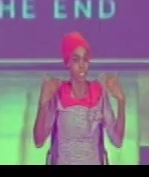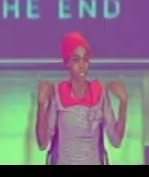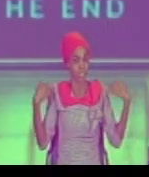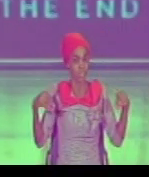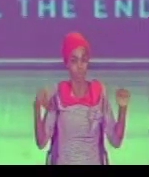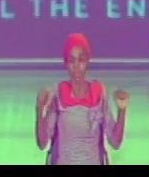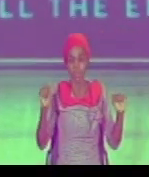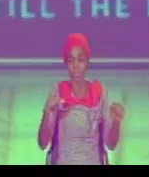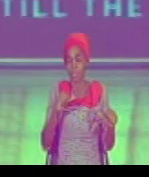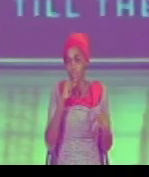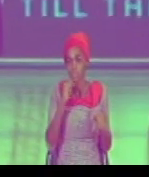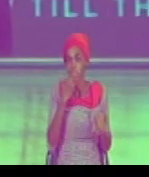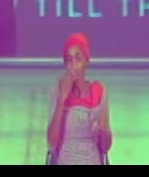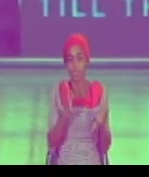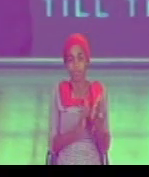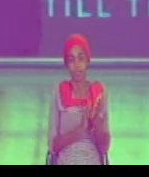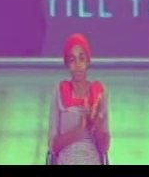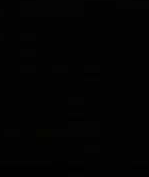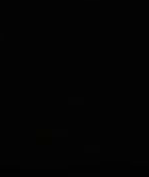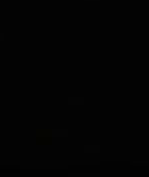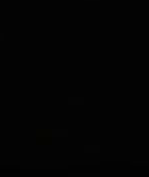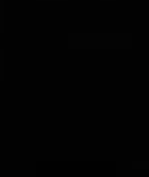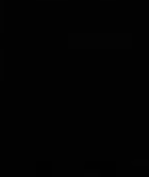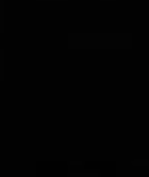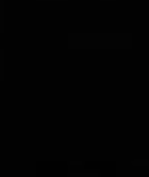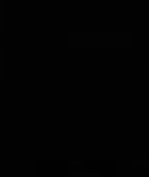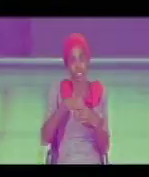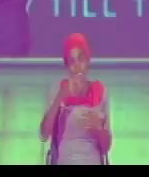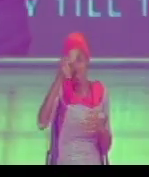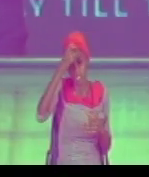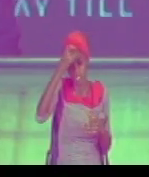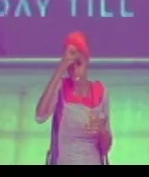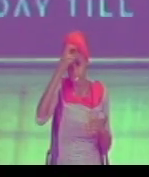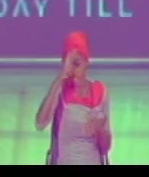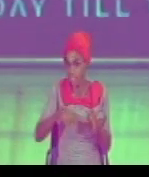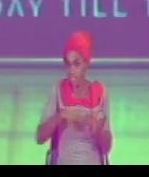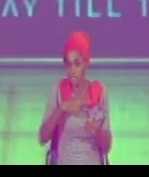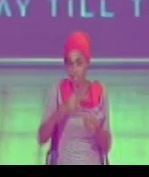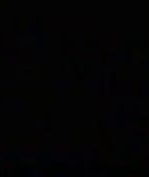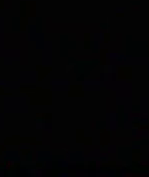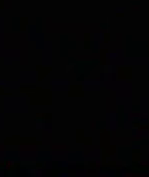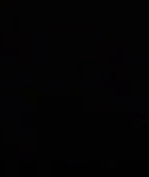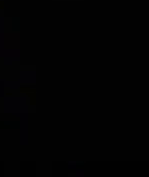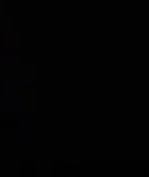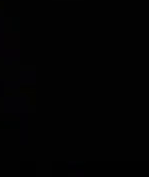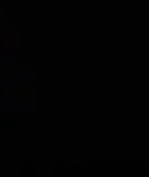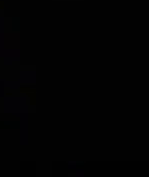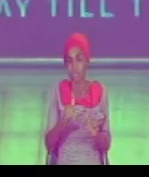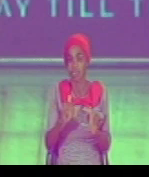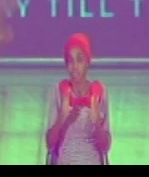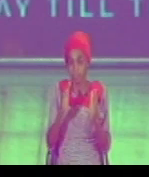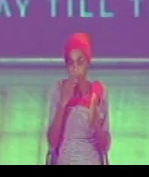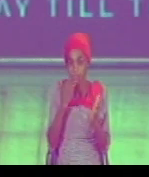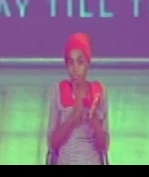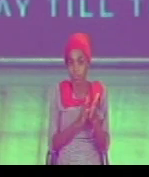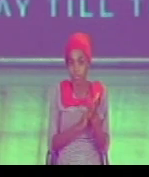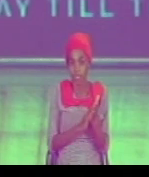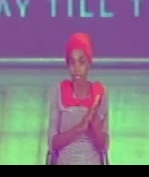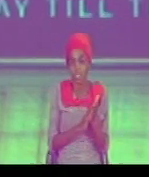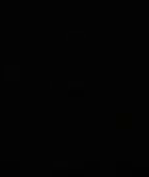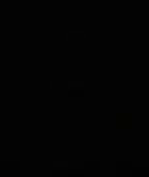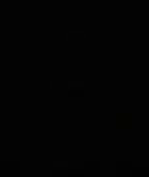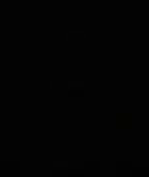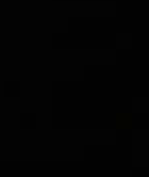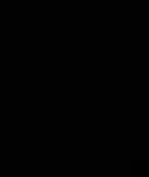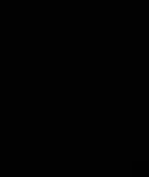disobedience, God in their satanic nature. They cannot praise God. Now the psalmist is talking to the holy angels that